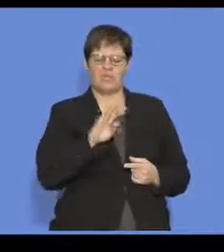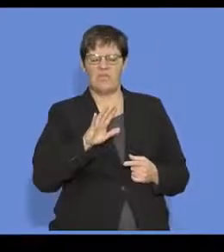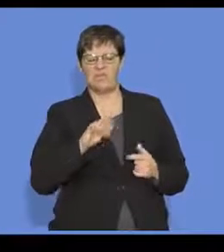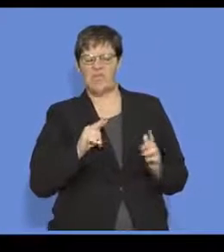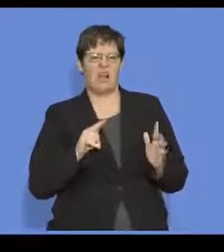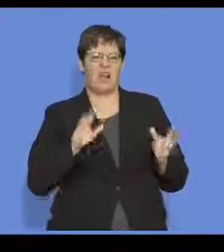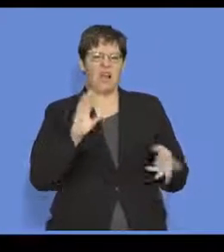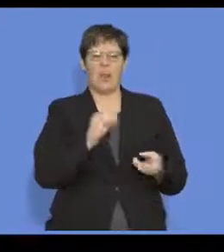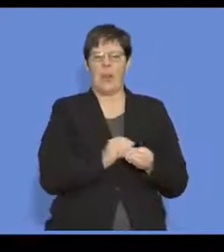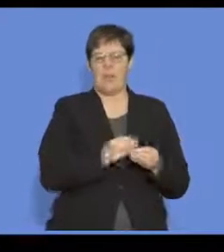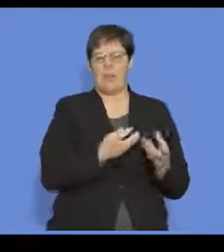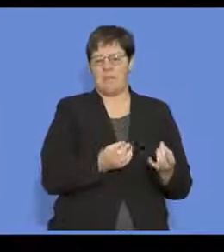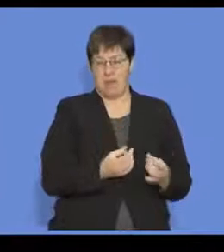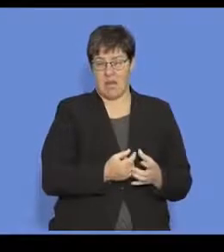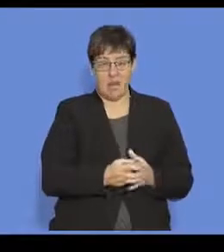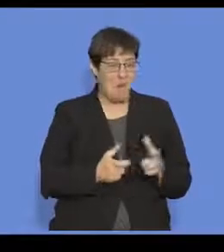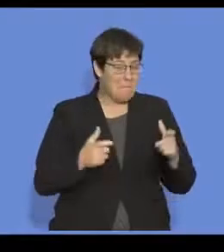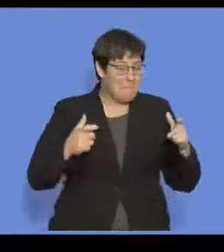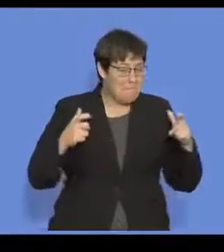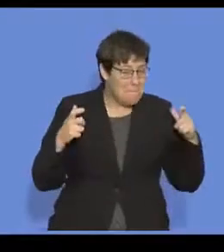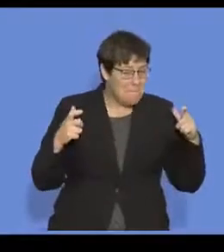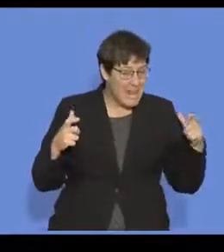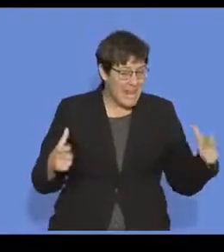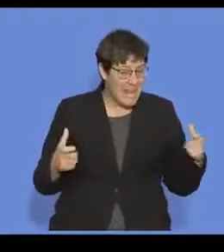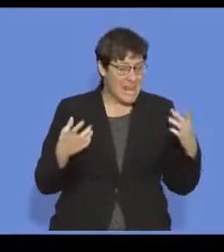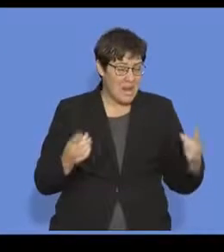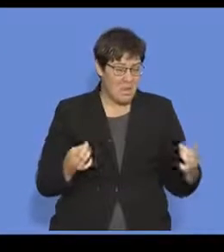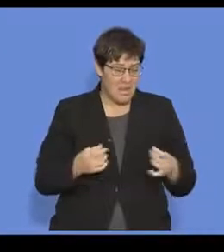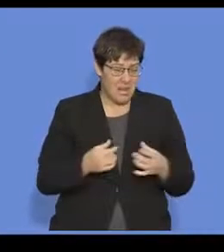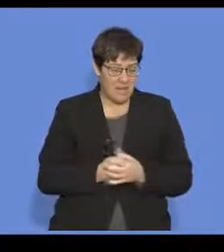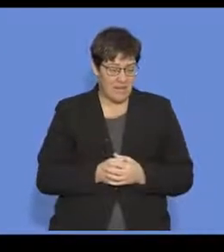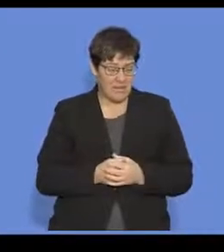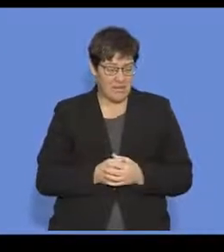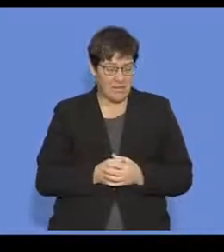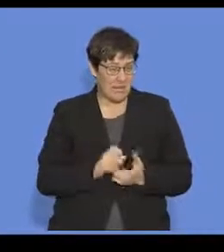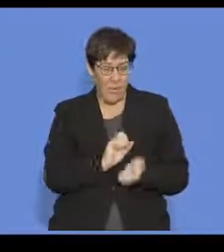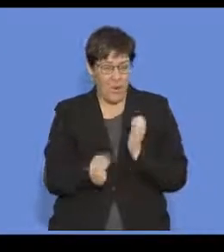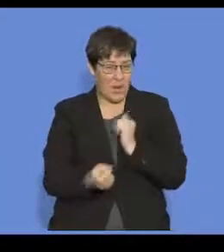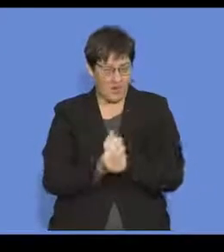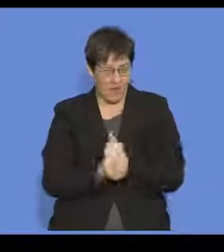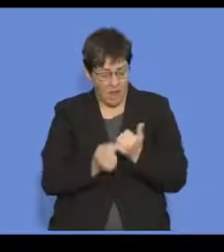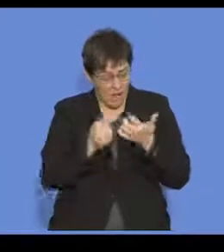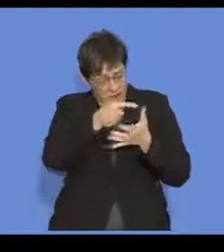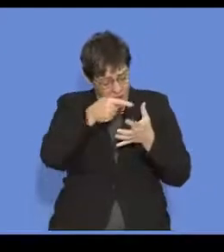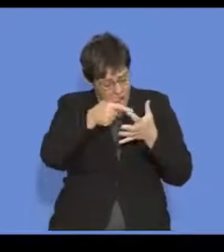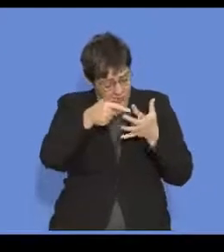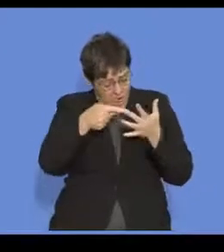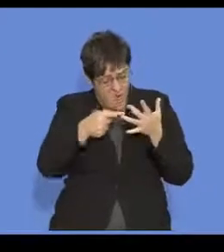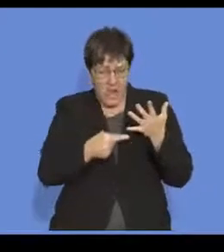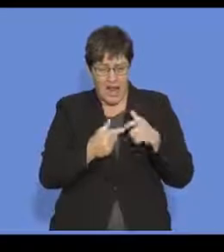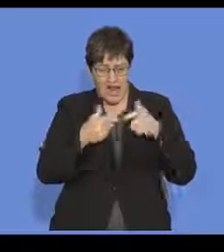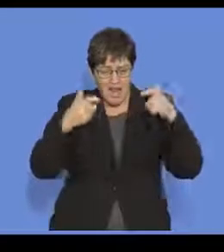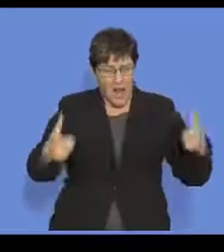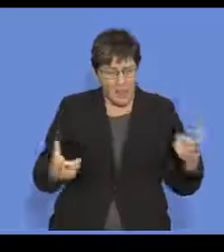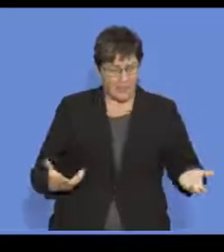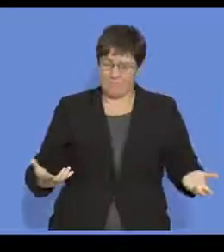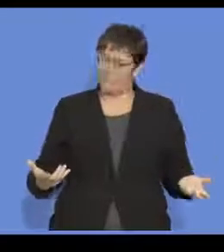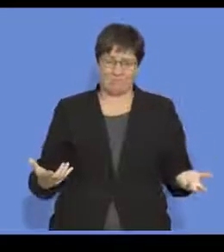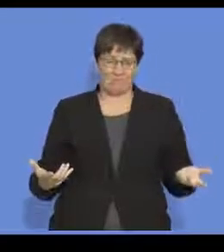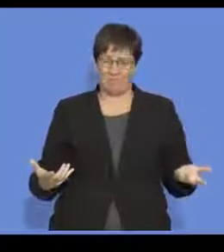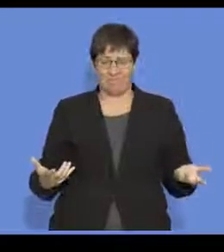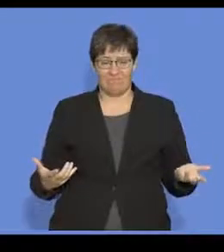It's okay for a small number to use that. But what we have to ask ourselves, what happens when a large number of items must